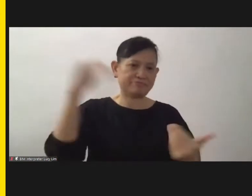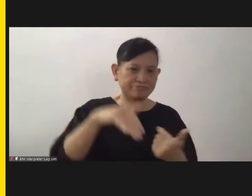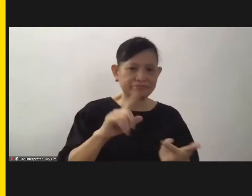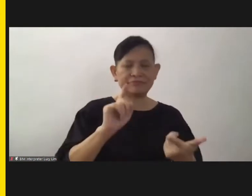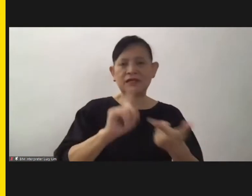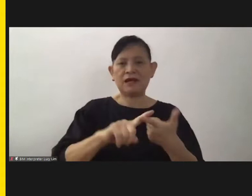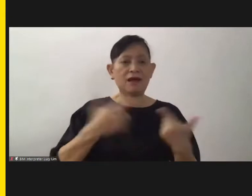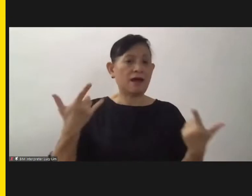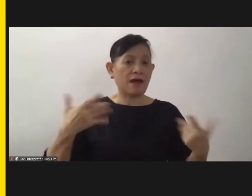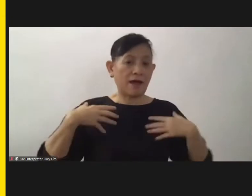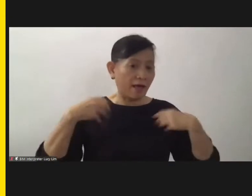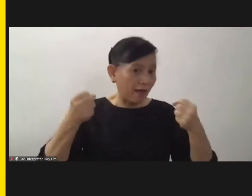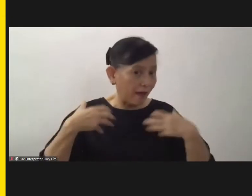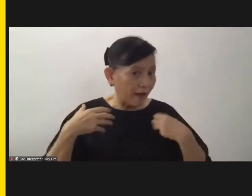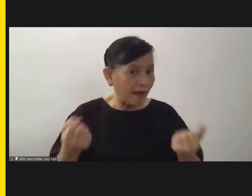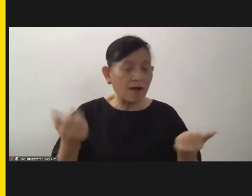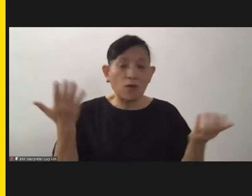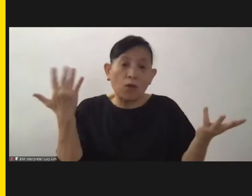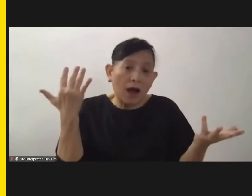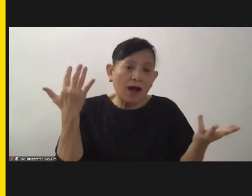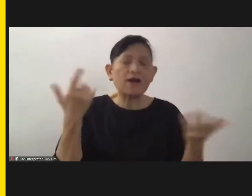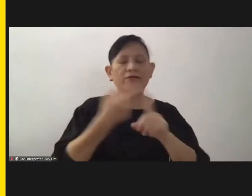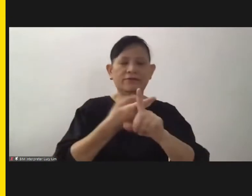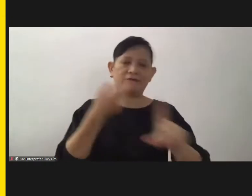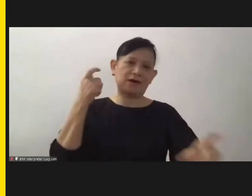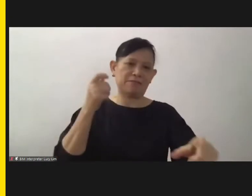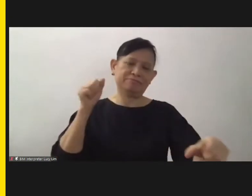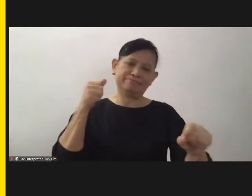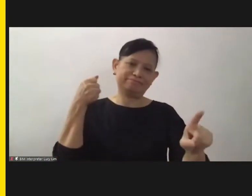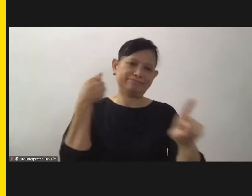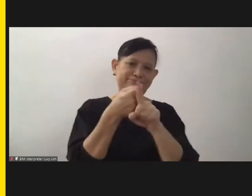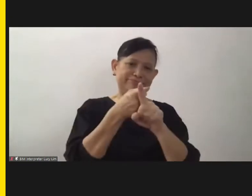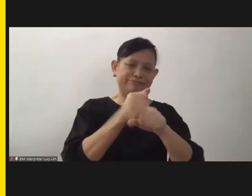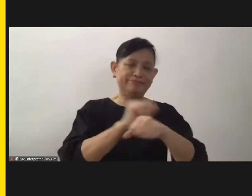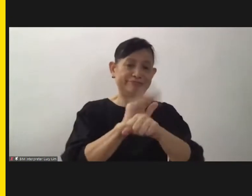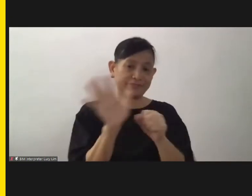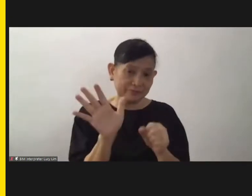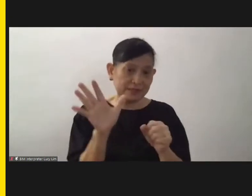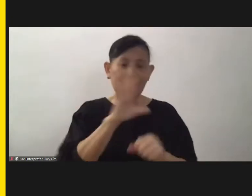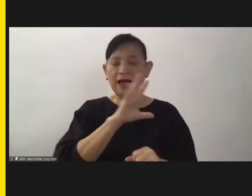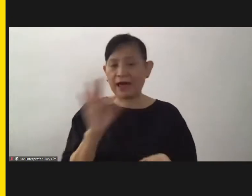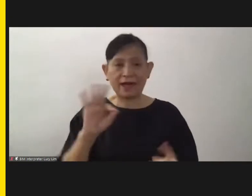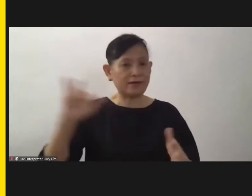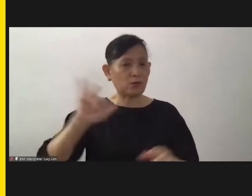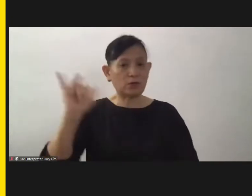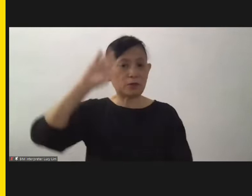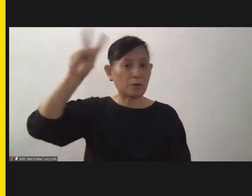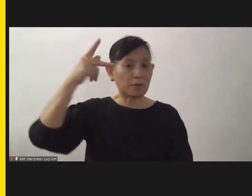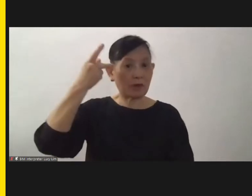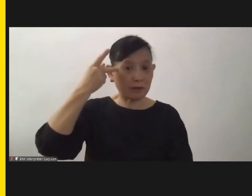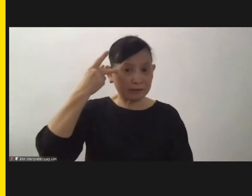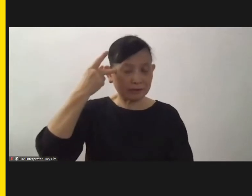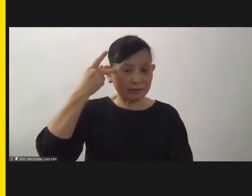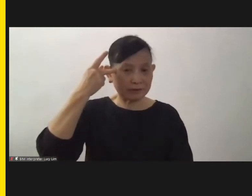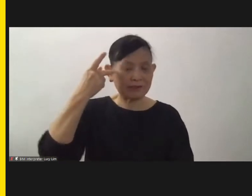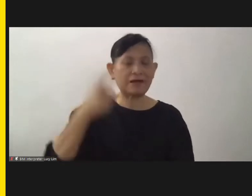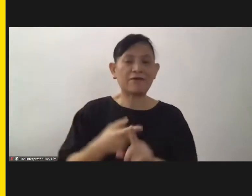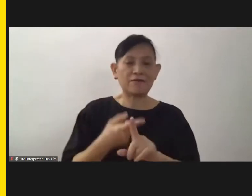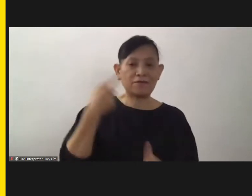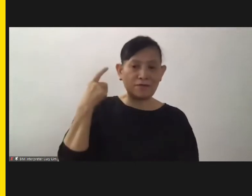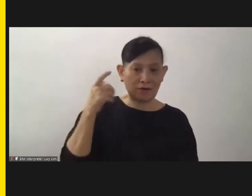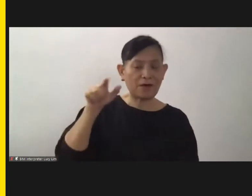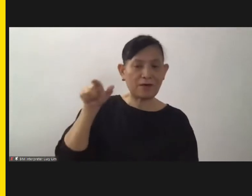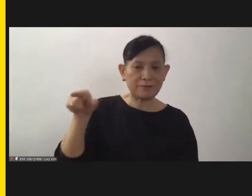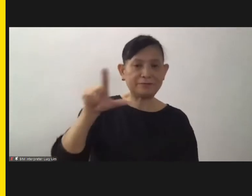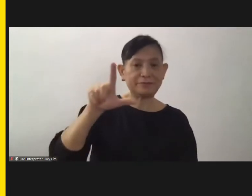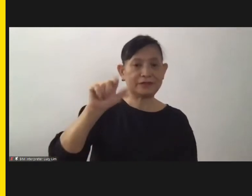the COVID-19 pandemic. We also had to endure political instability from Langkah Sheraton, hashtag we